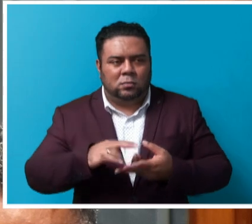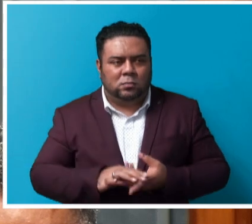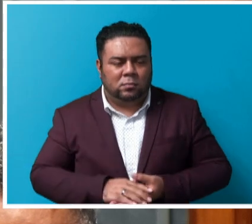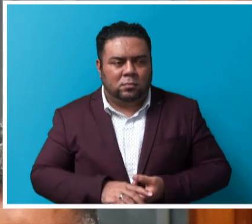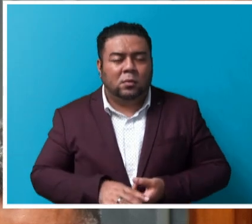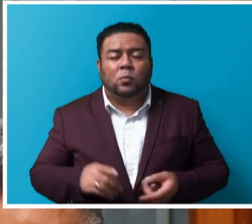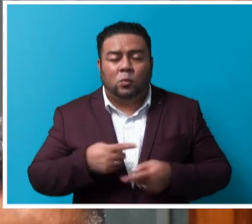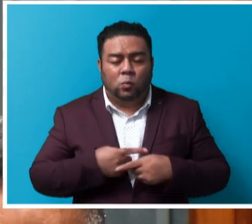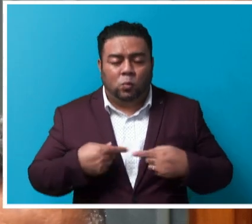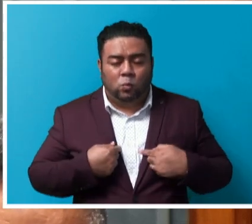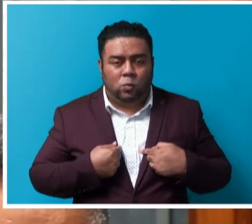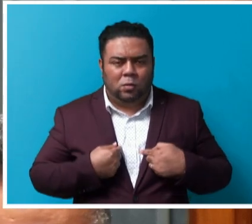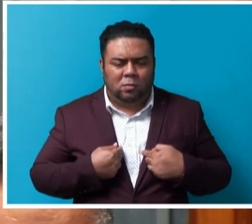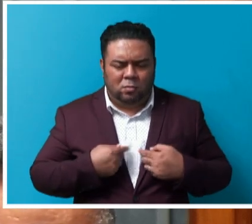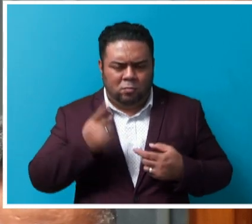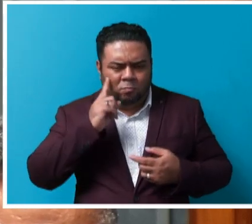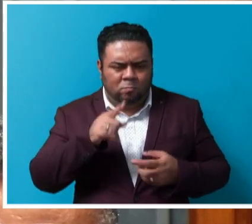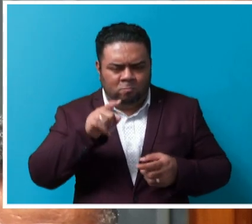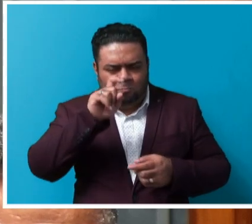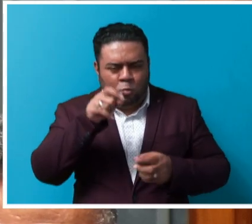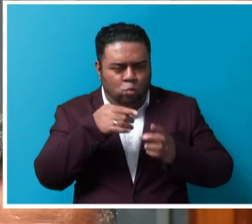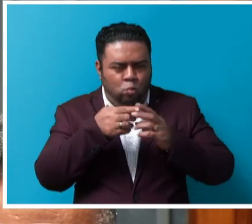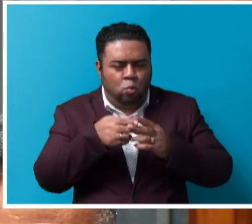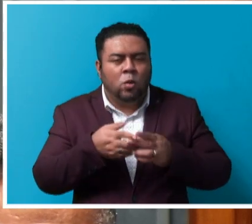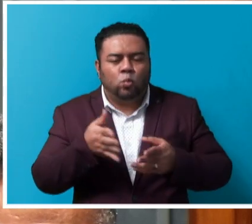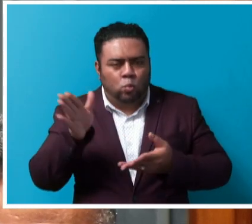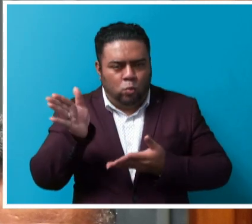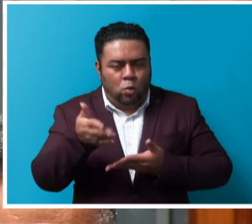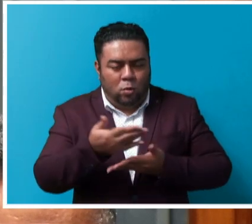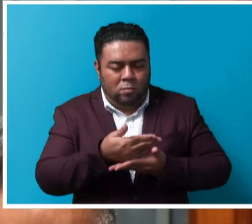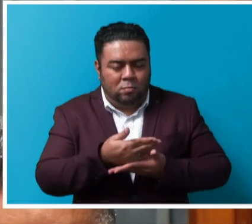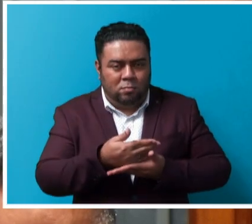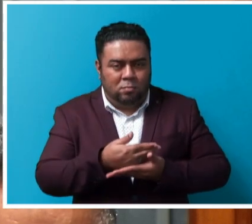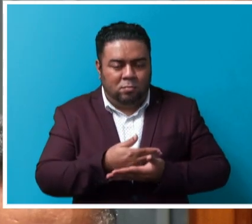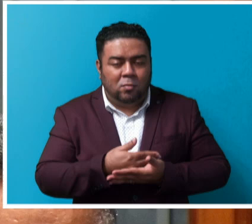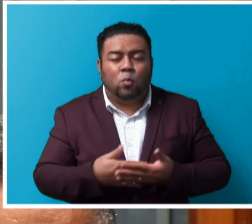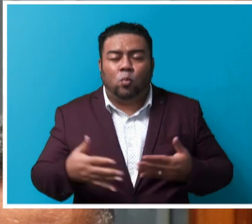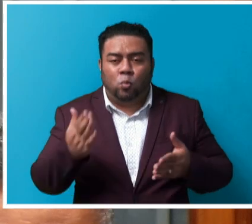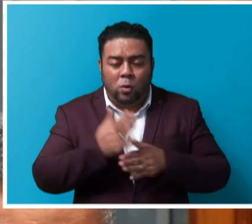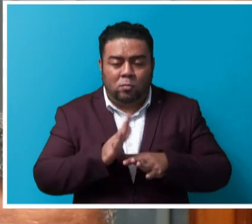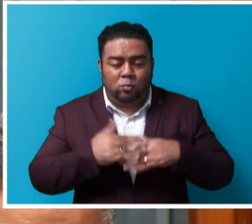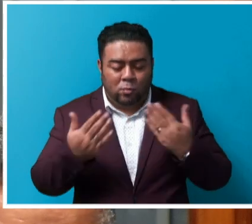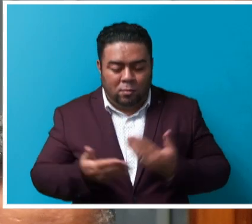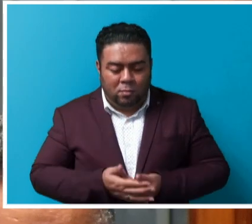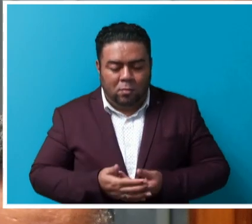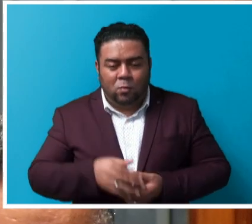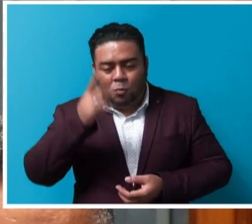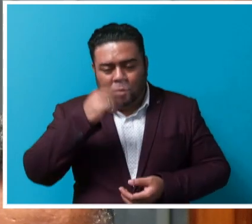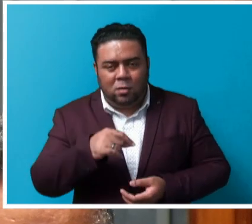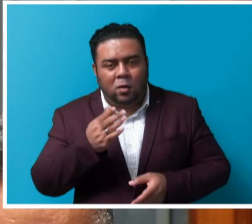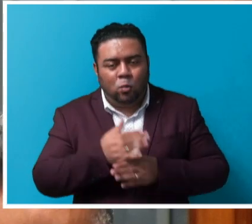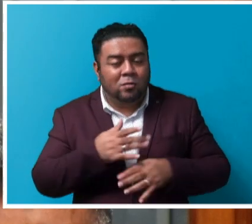We remain resolute in our quest that will with collective effort, we can turn